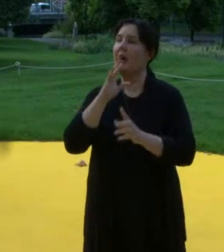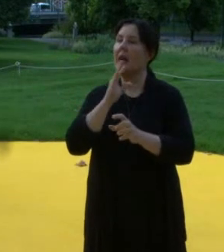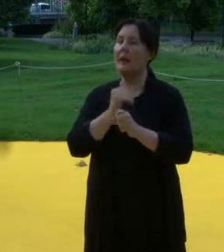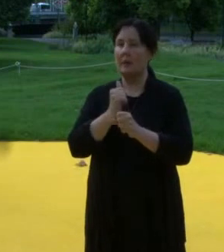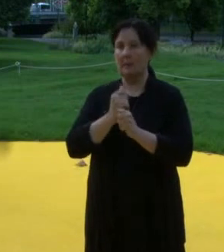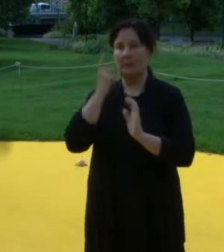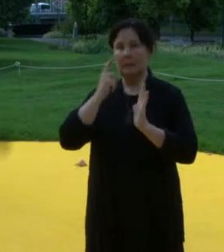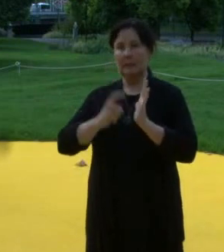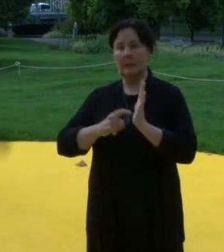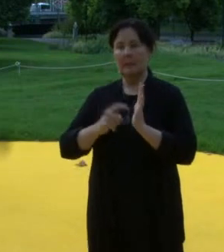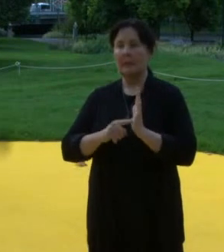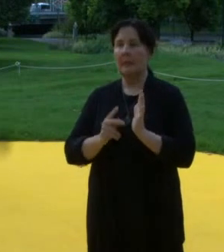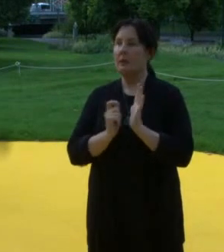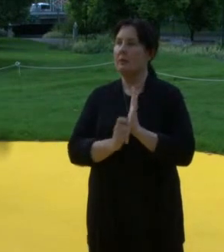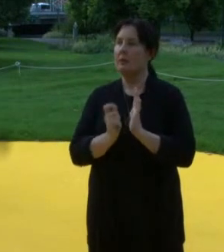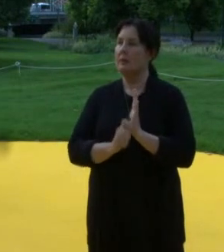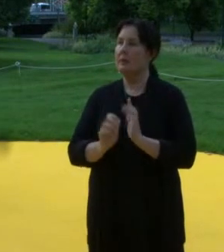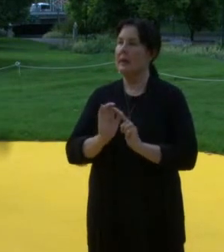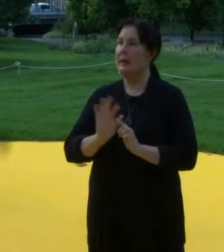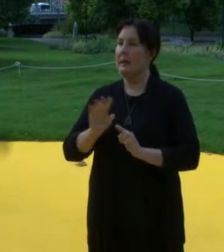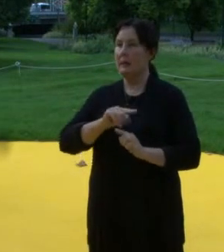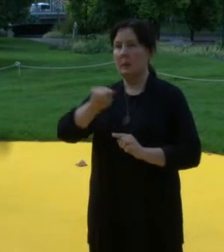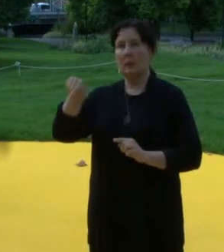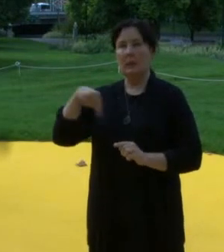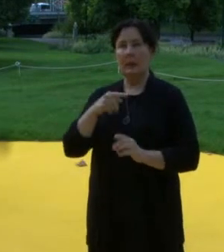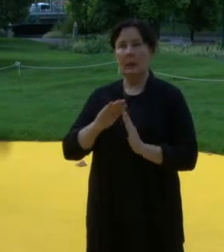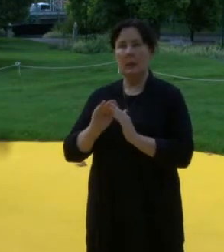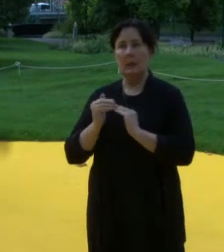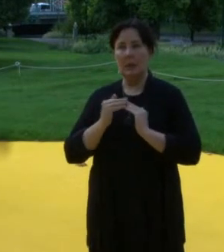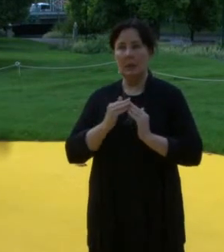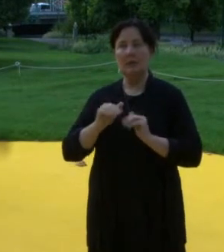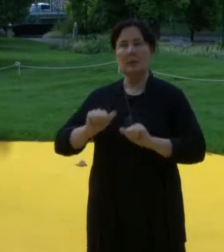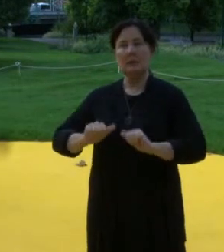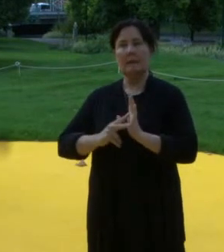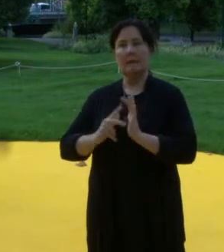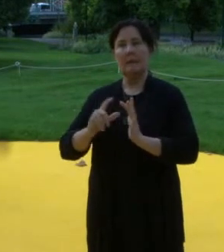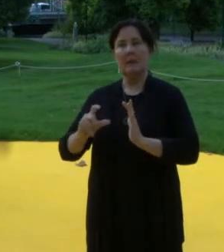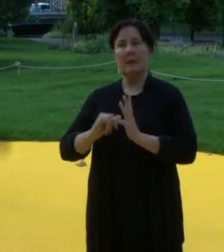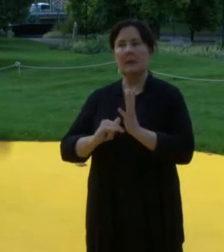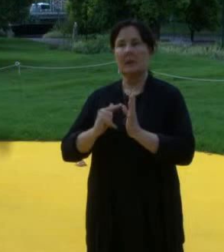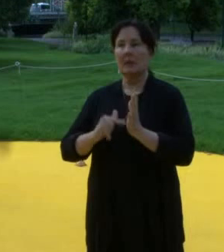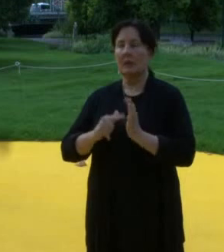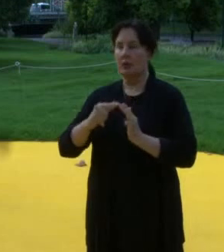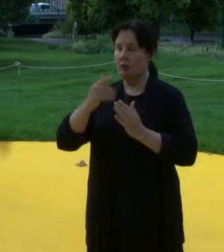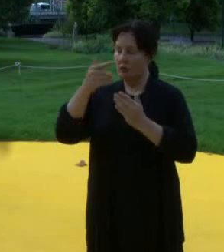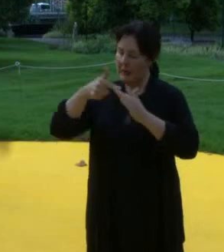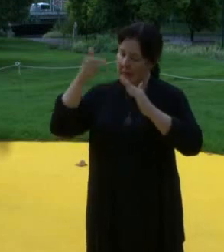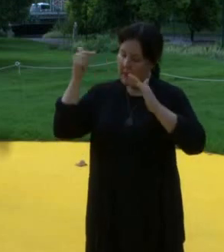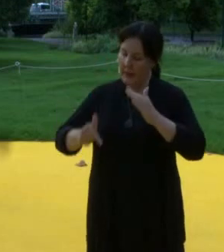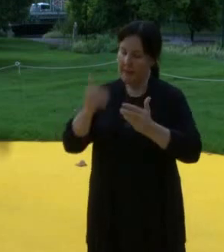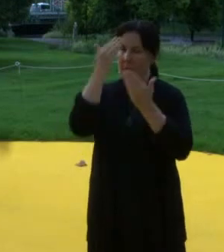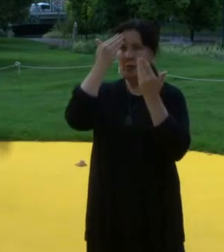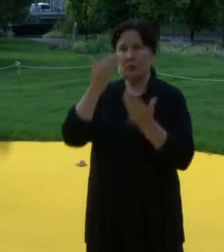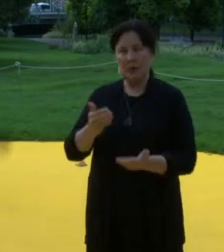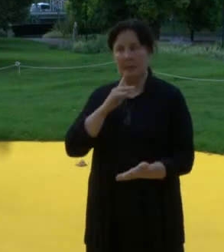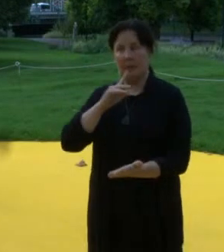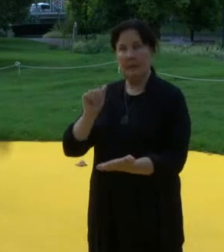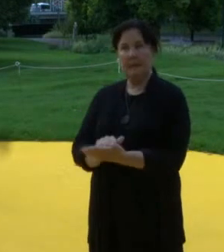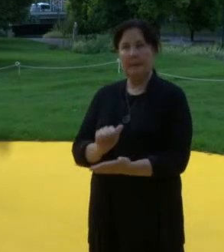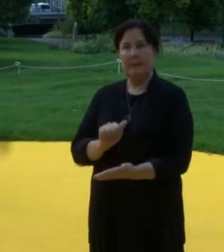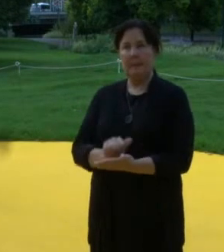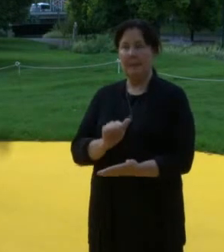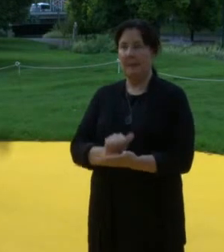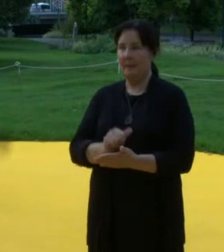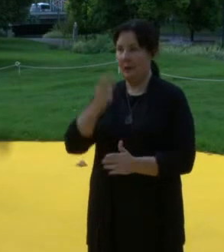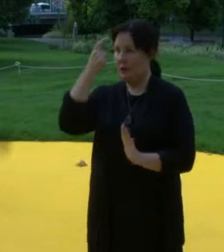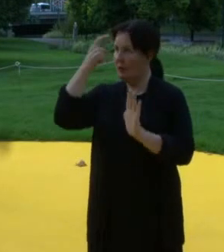we as a community and as a state deeply respect, value and treasure. It's also a recognition that